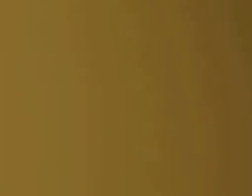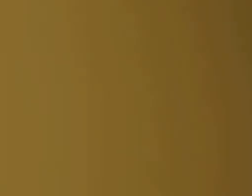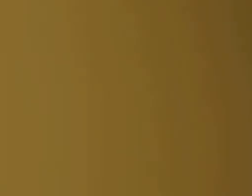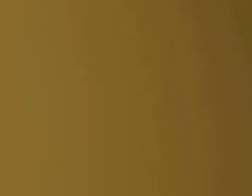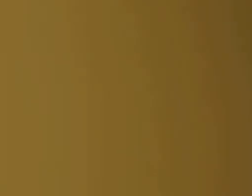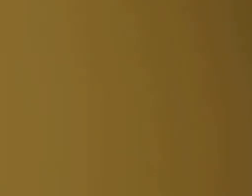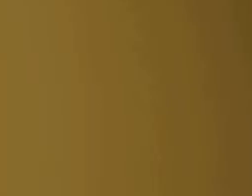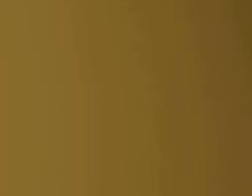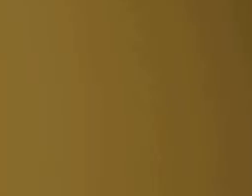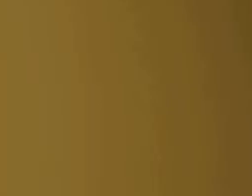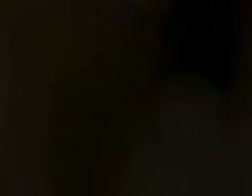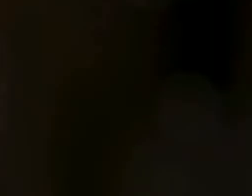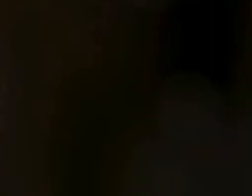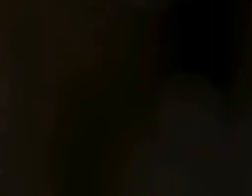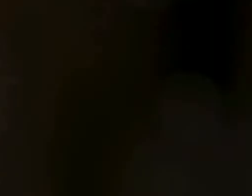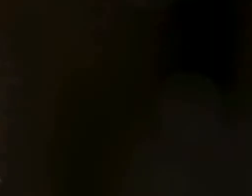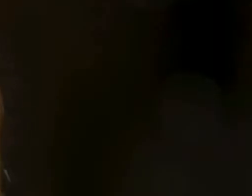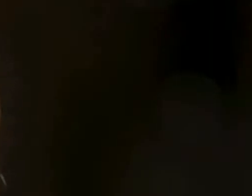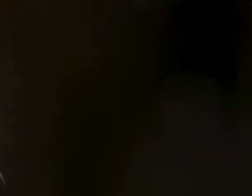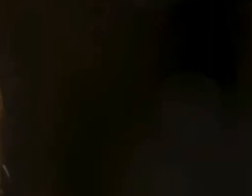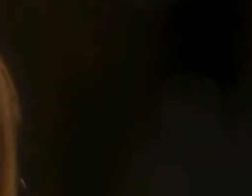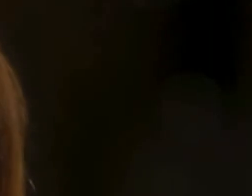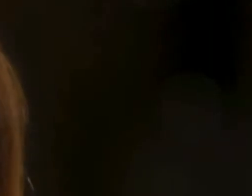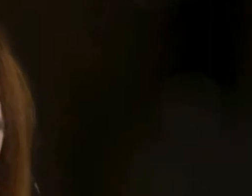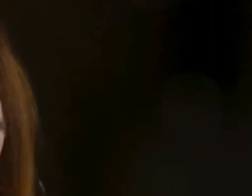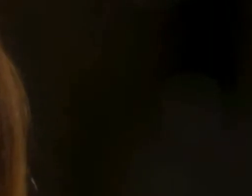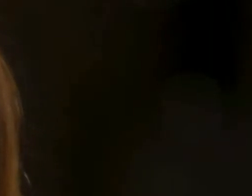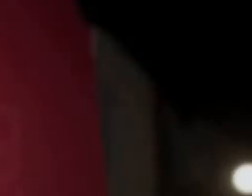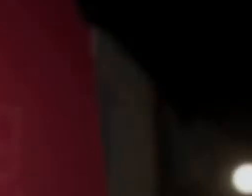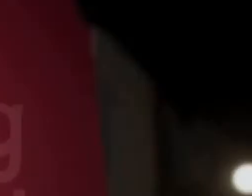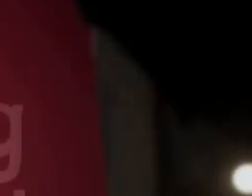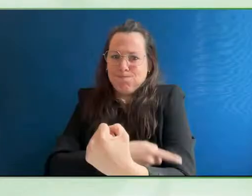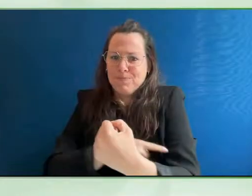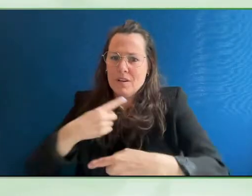empowered to start today. There's sort of no reason not to.